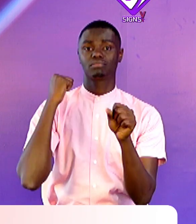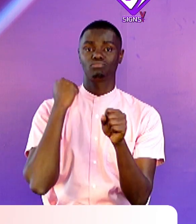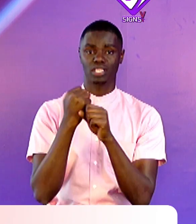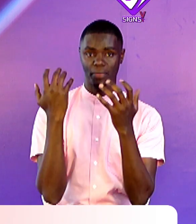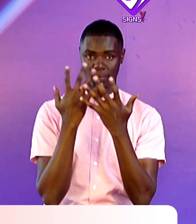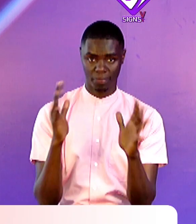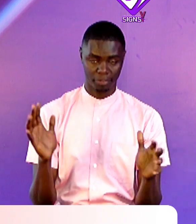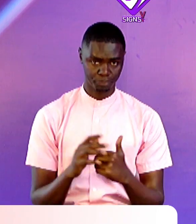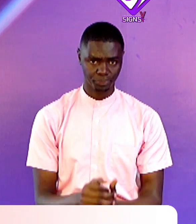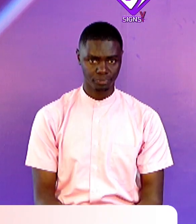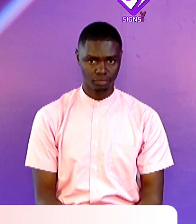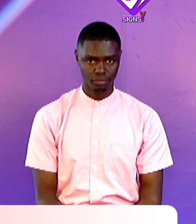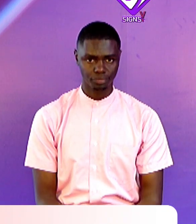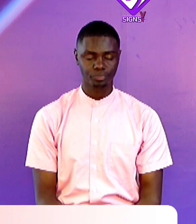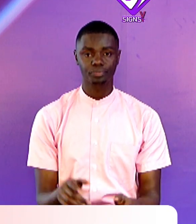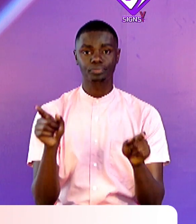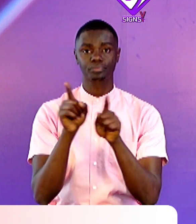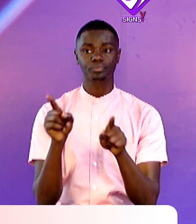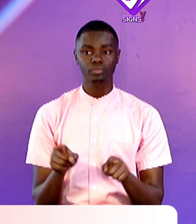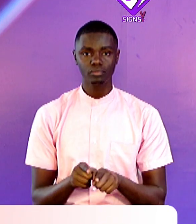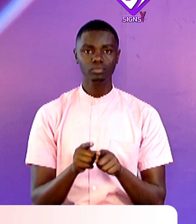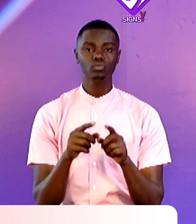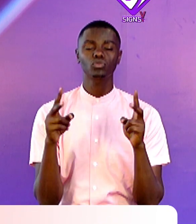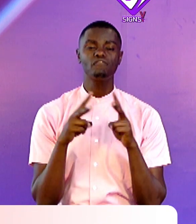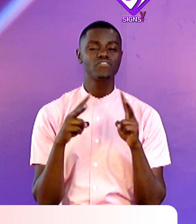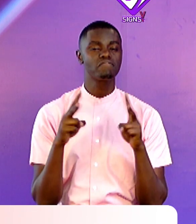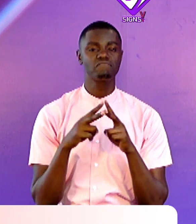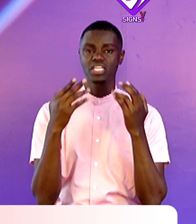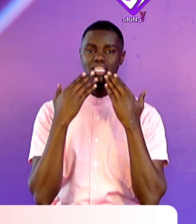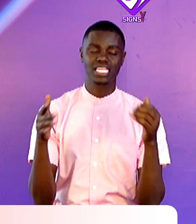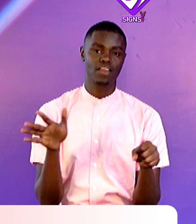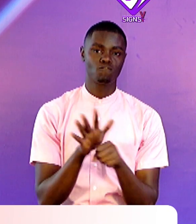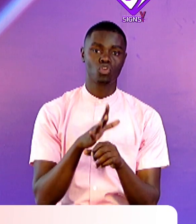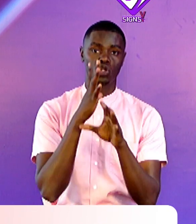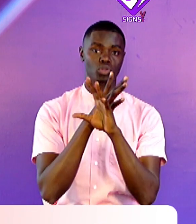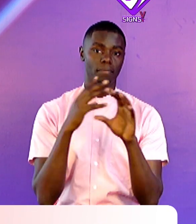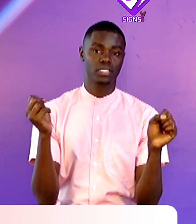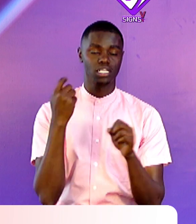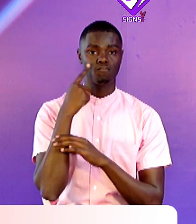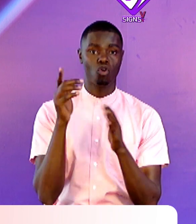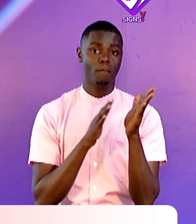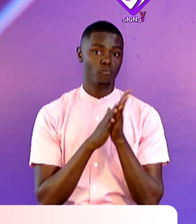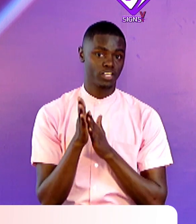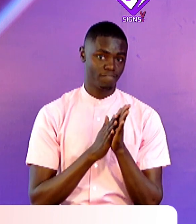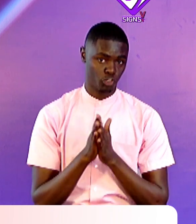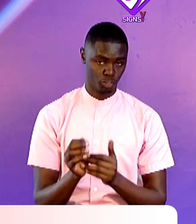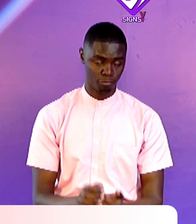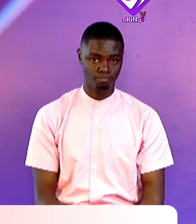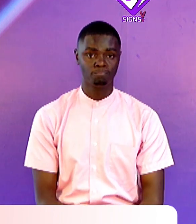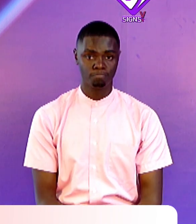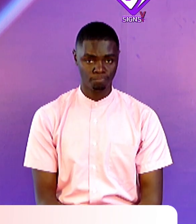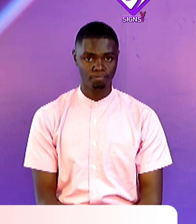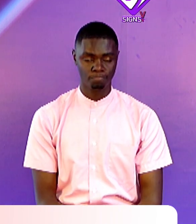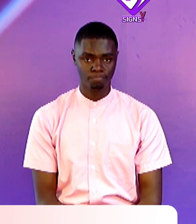done. Yes. And I'm also very grateful to the president for the motivation. Right.